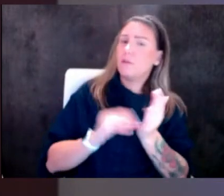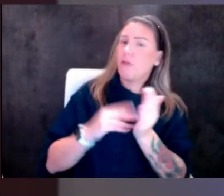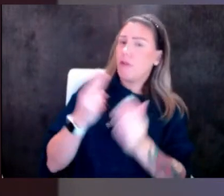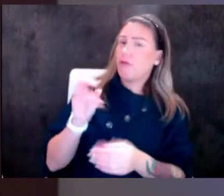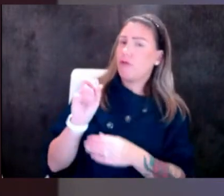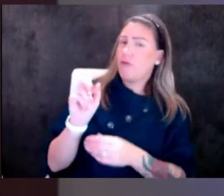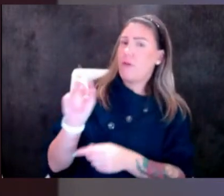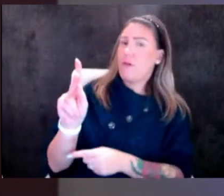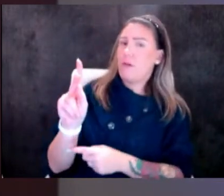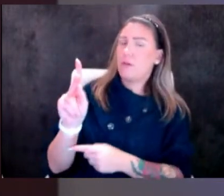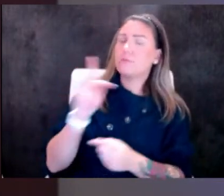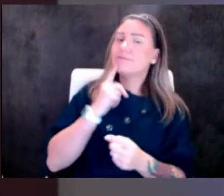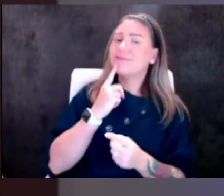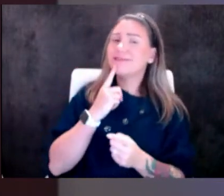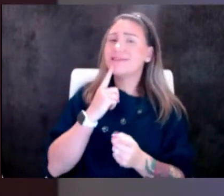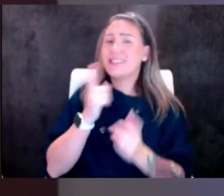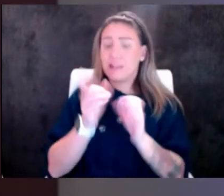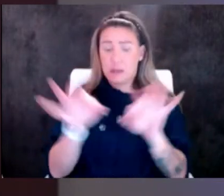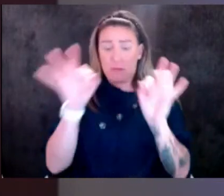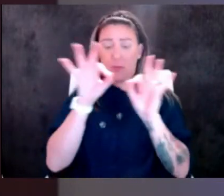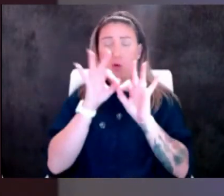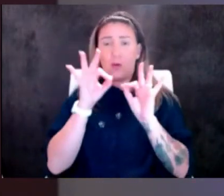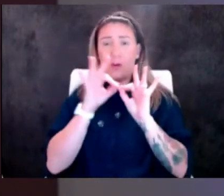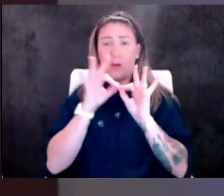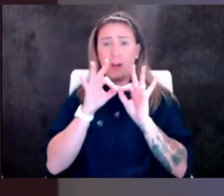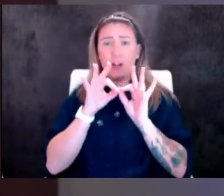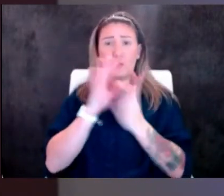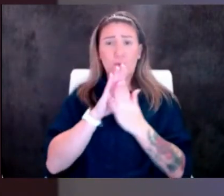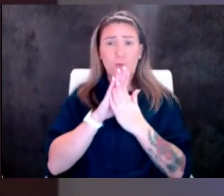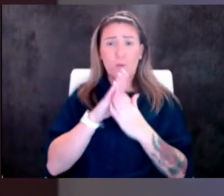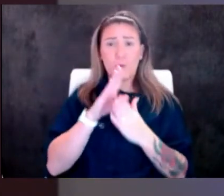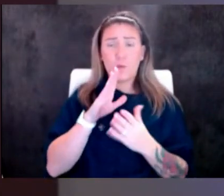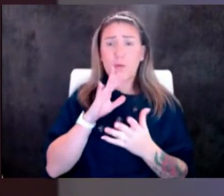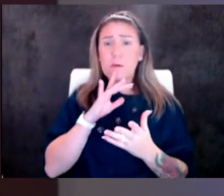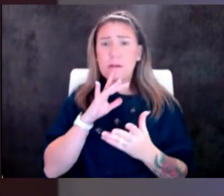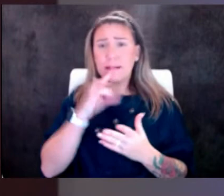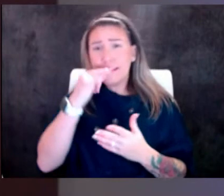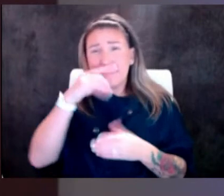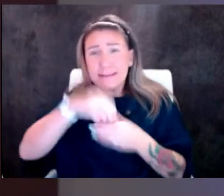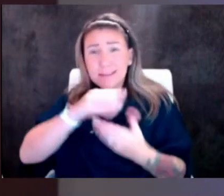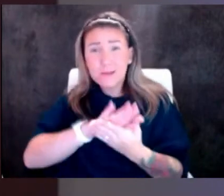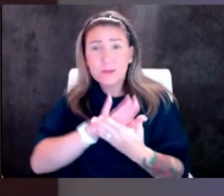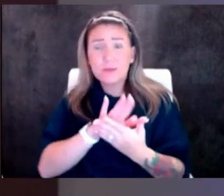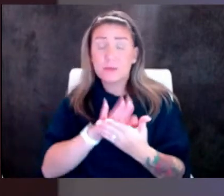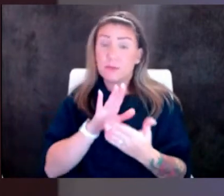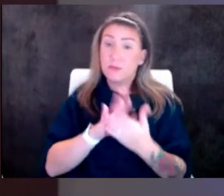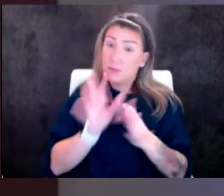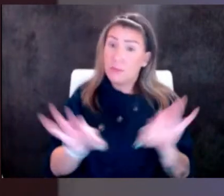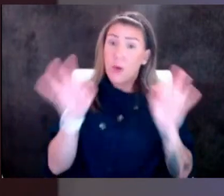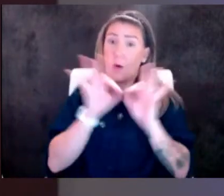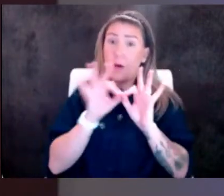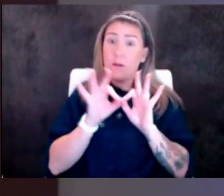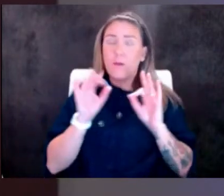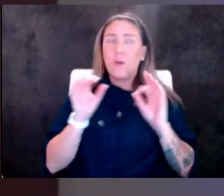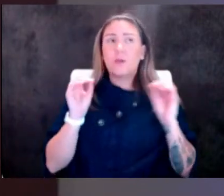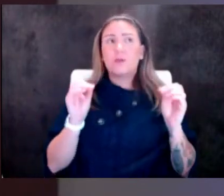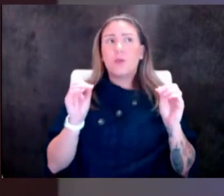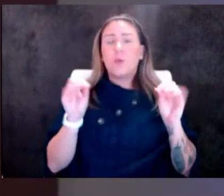the importance of having kids in school last year. So there's no single answer for everybody on that,